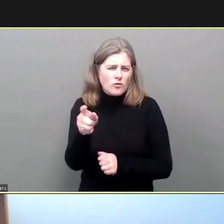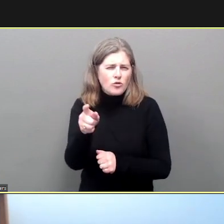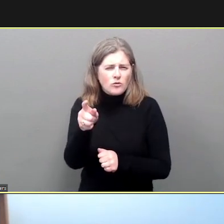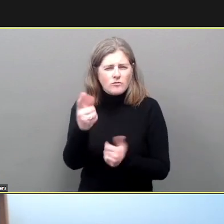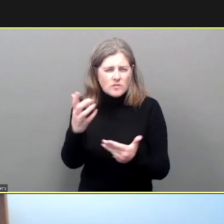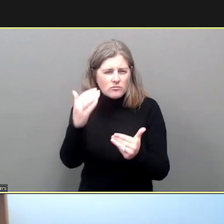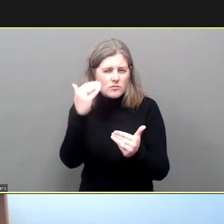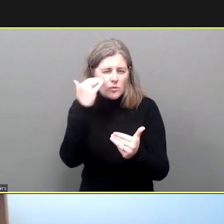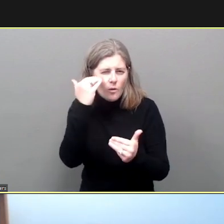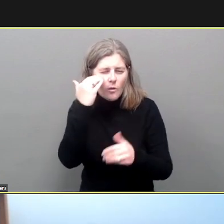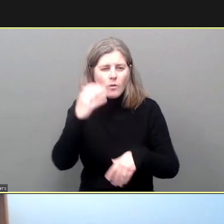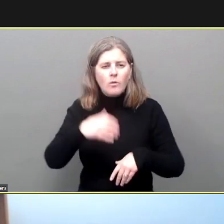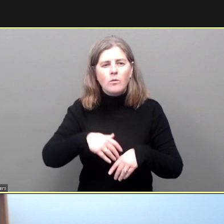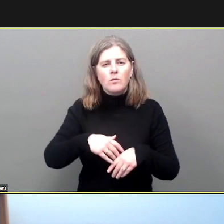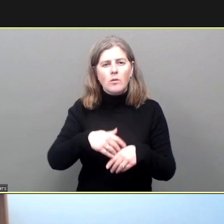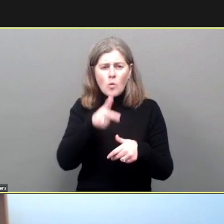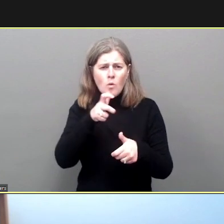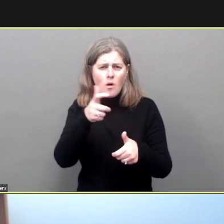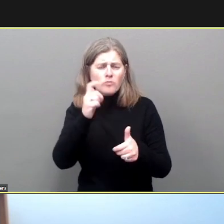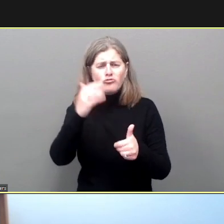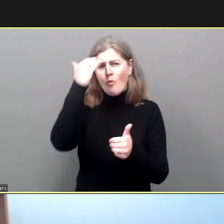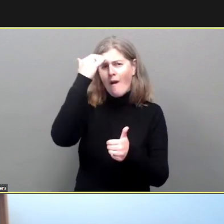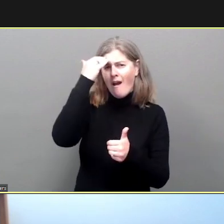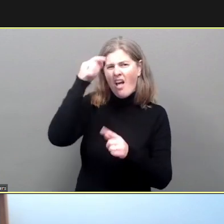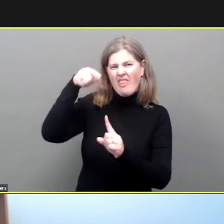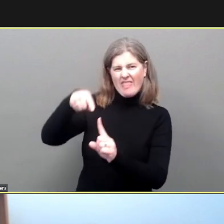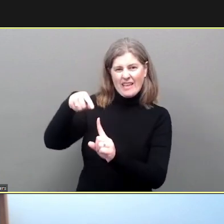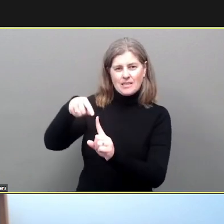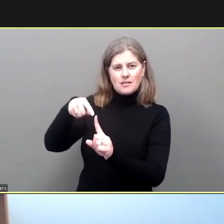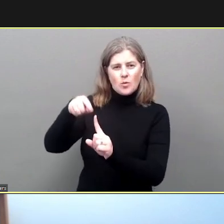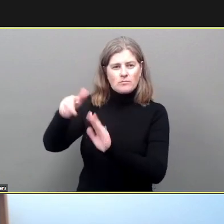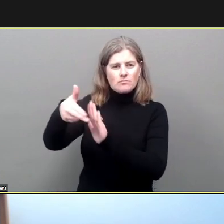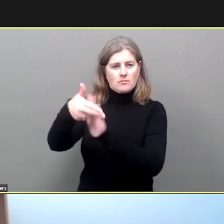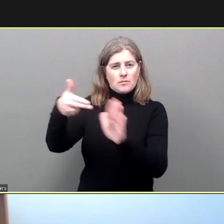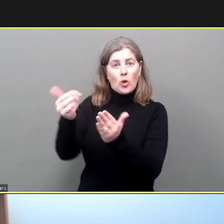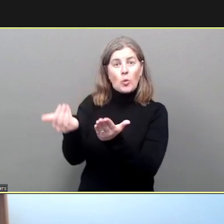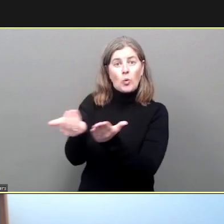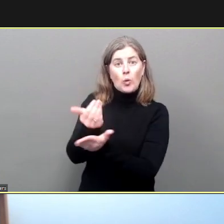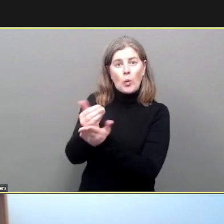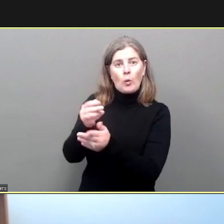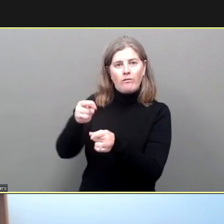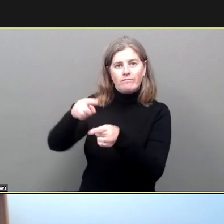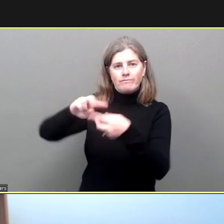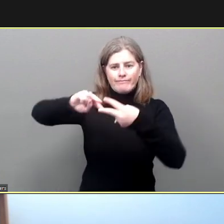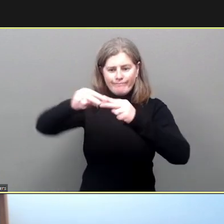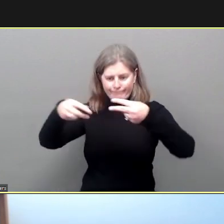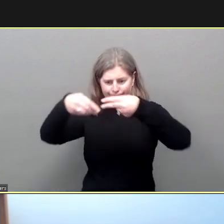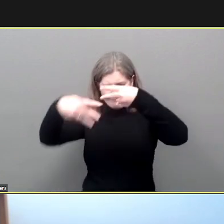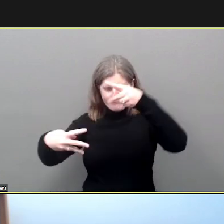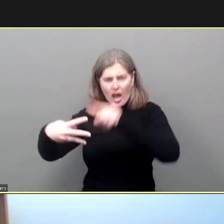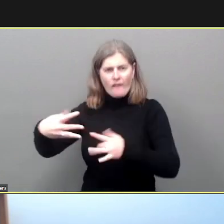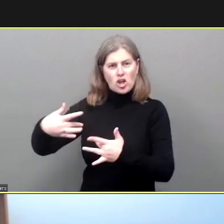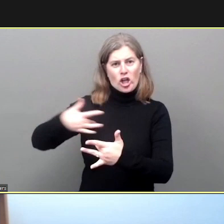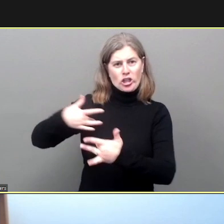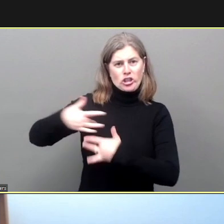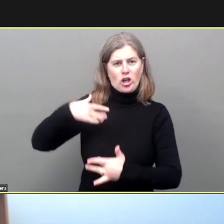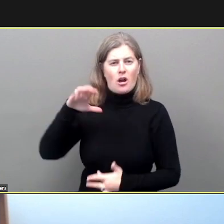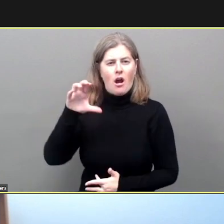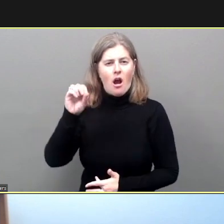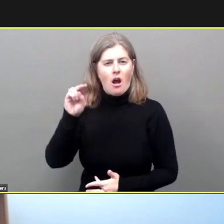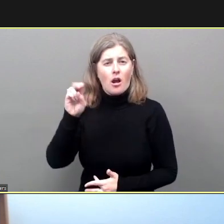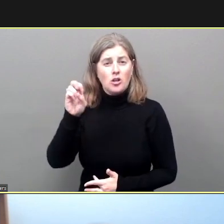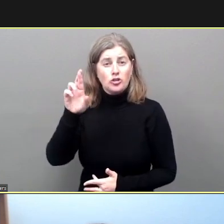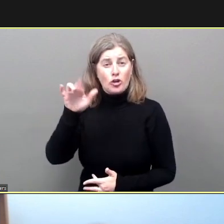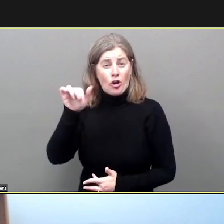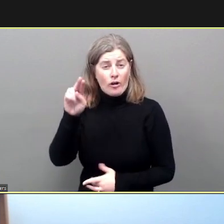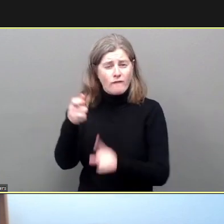listeners tuning in are aware that this was classified as a new variant of concern by the World Health